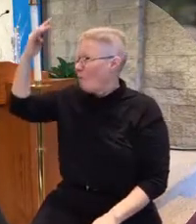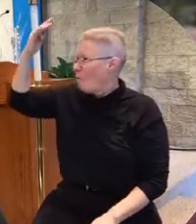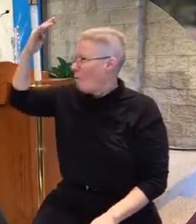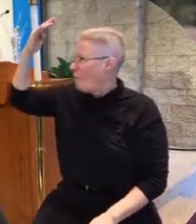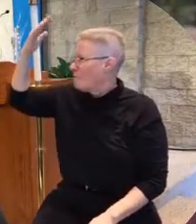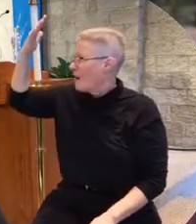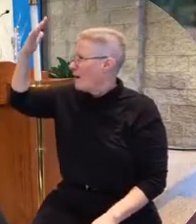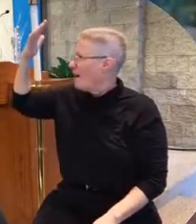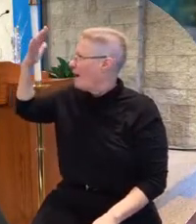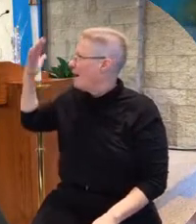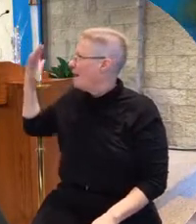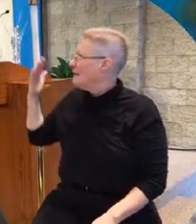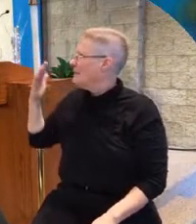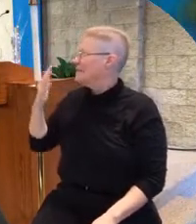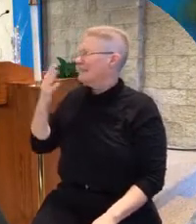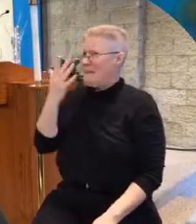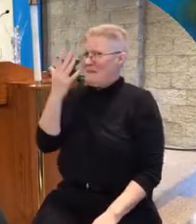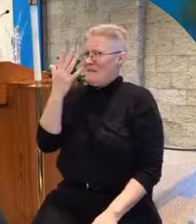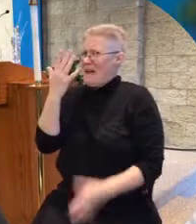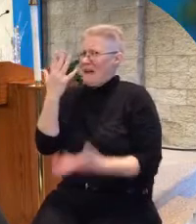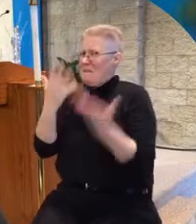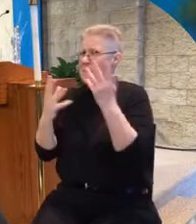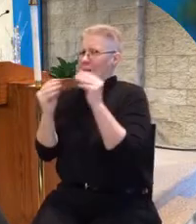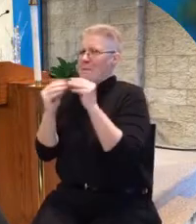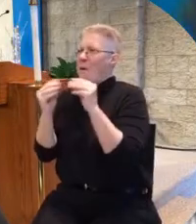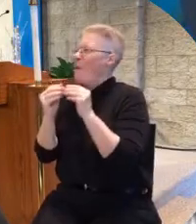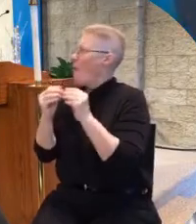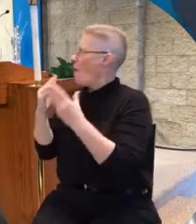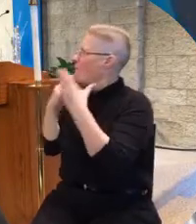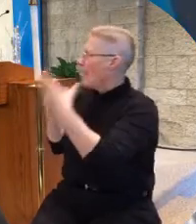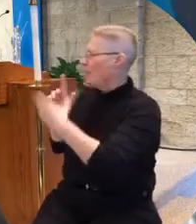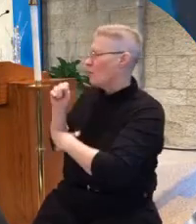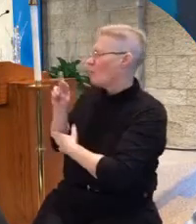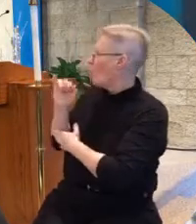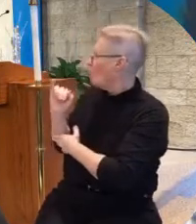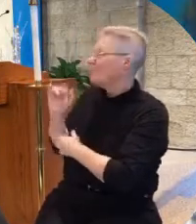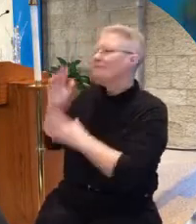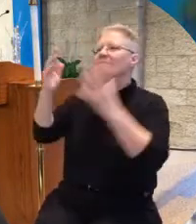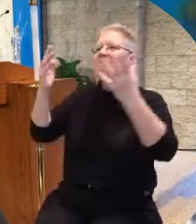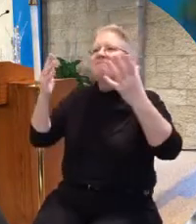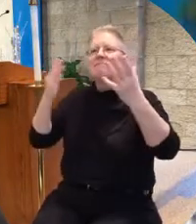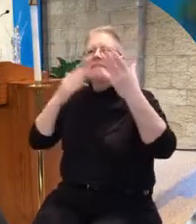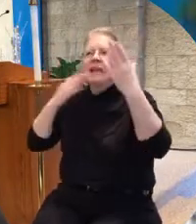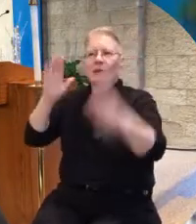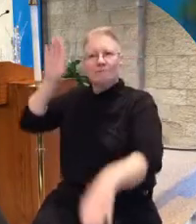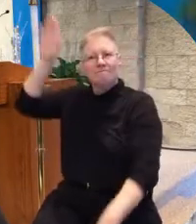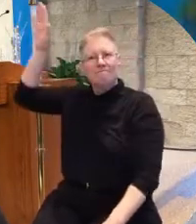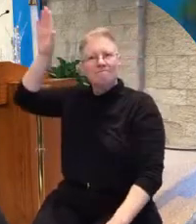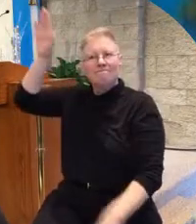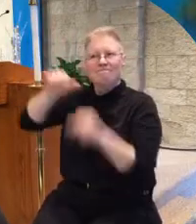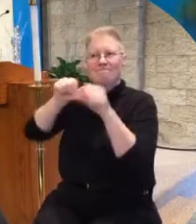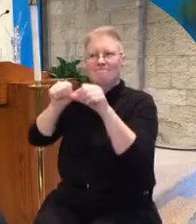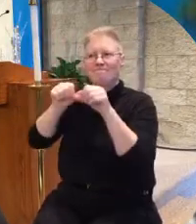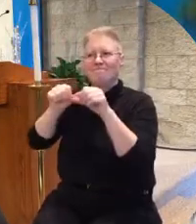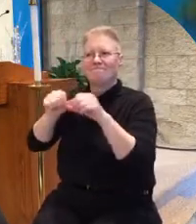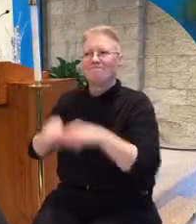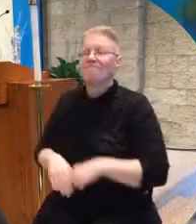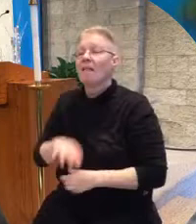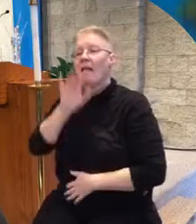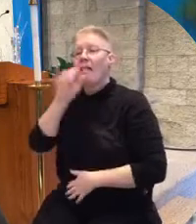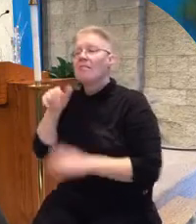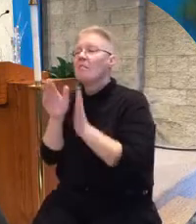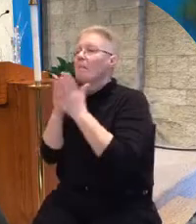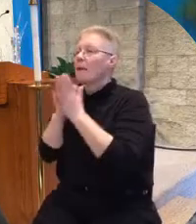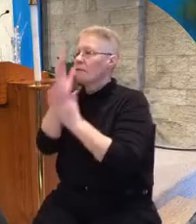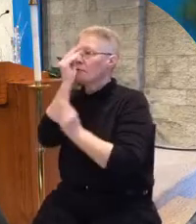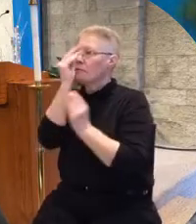please. Thank you, Lori. Thank you. Keep those hands up, please. That packet of